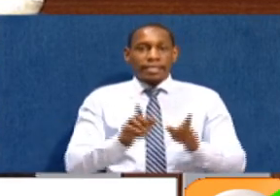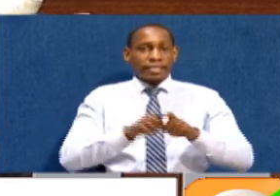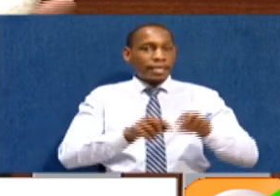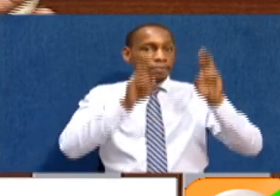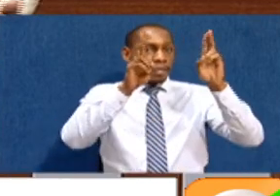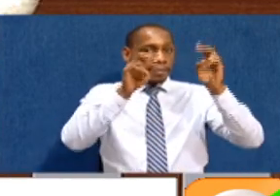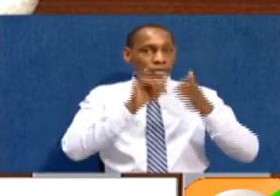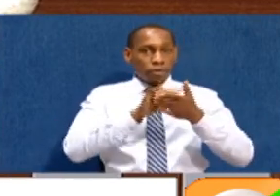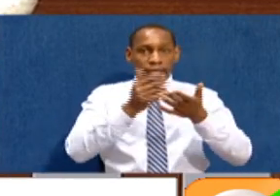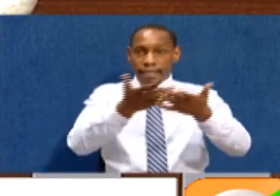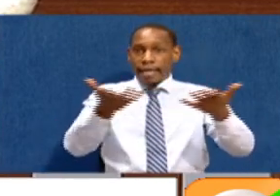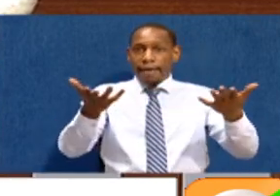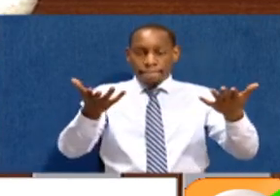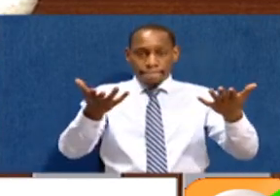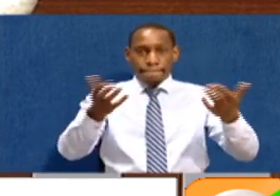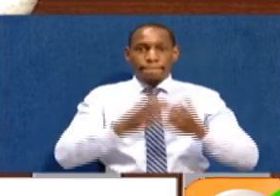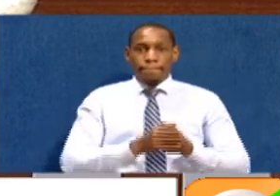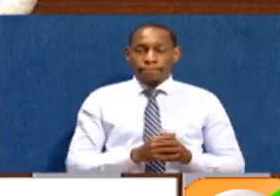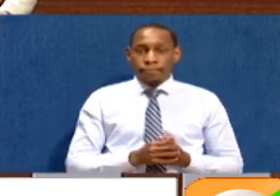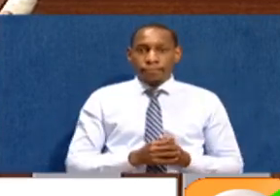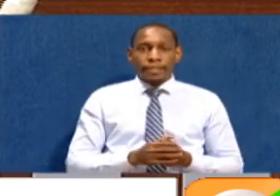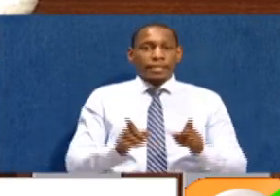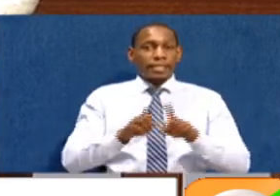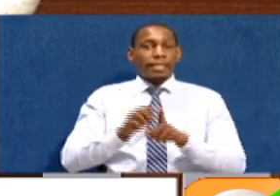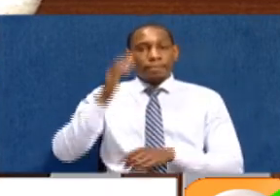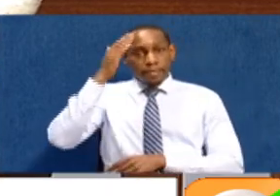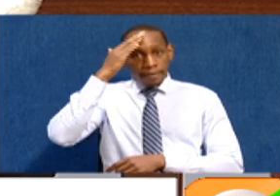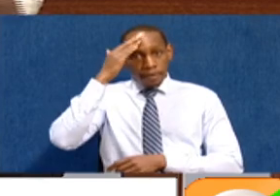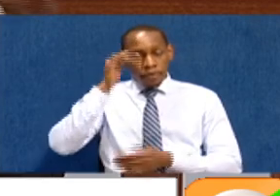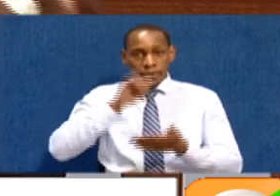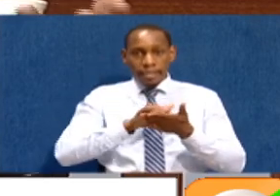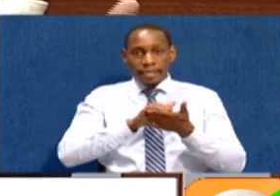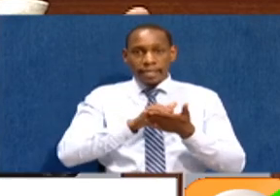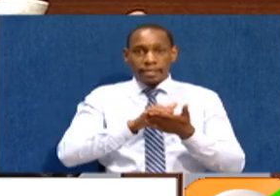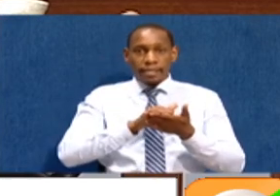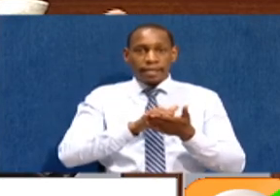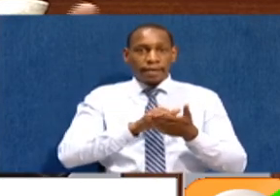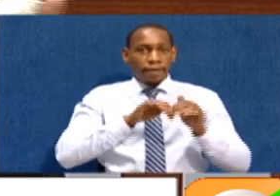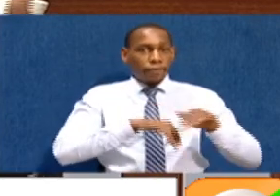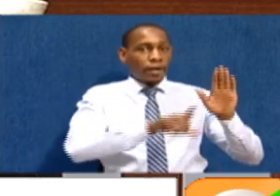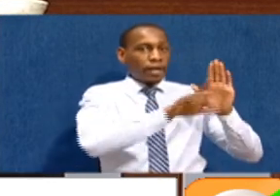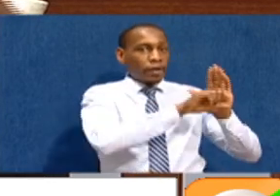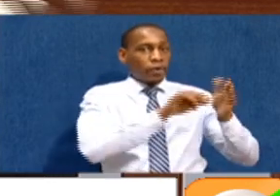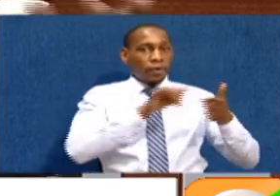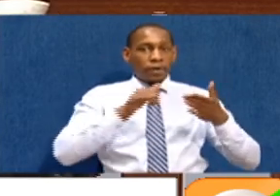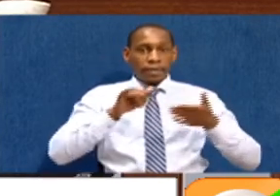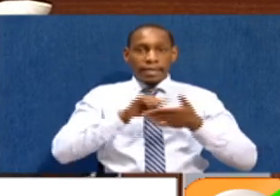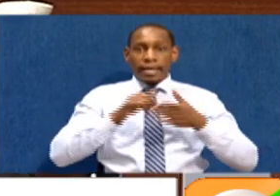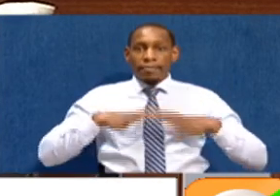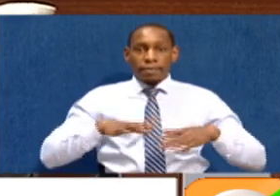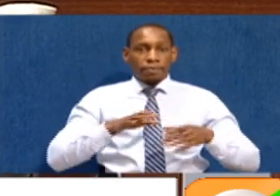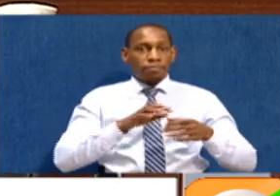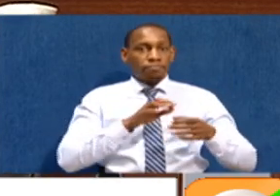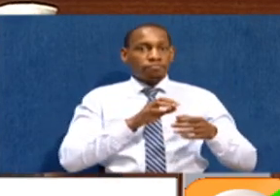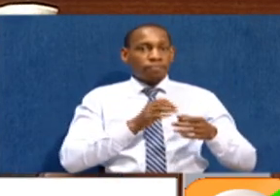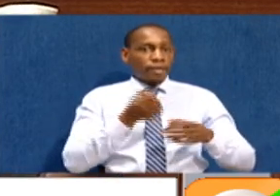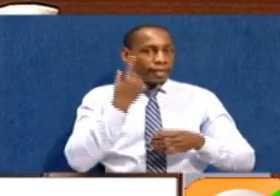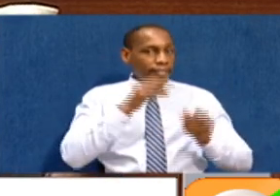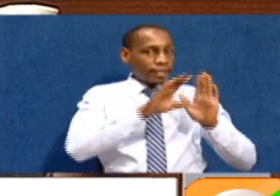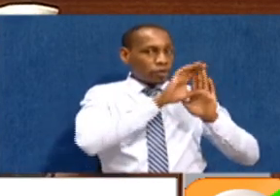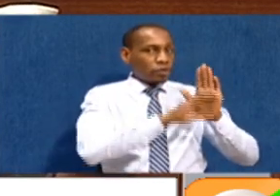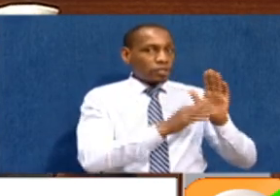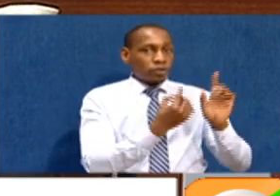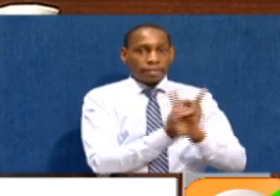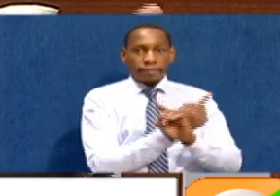matter that is out there in the void. And I know it is in the nature of the law that people will interpret the Constitution